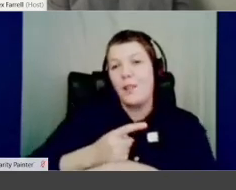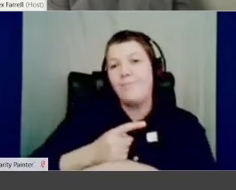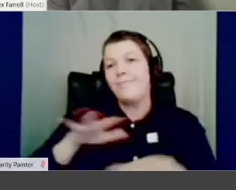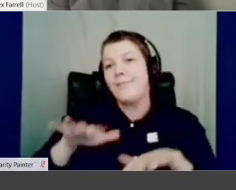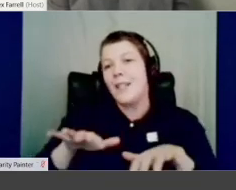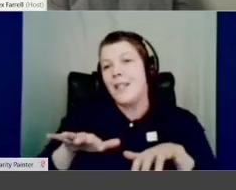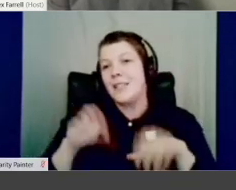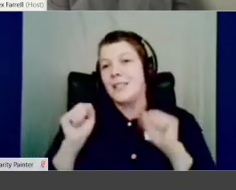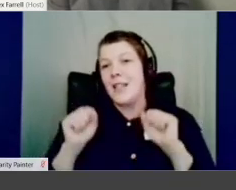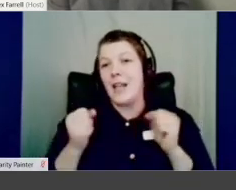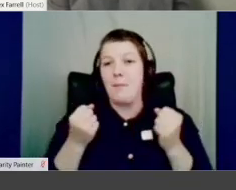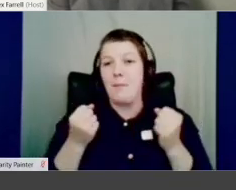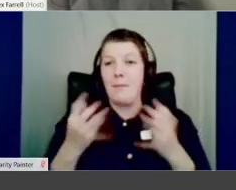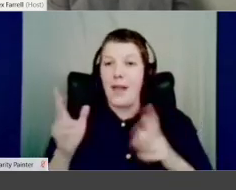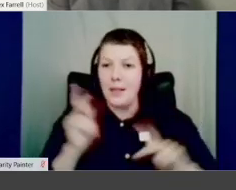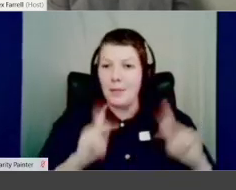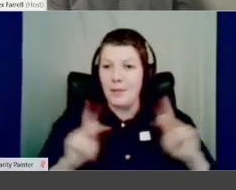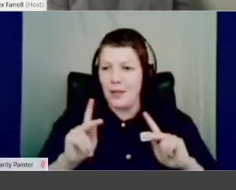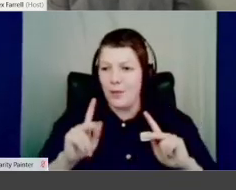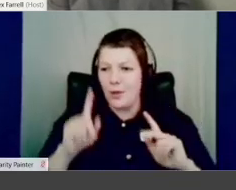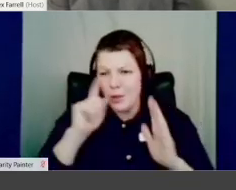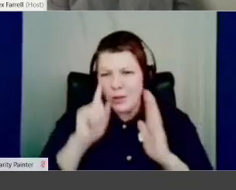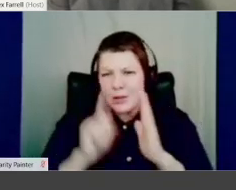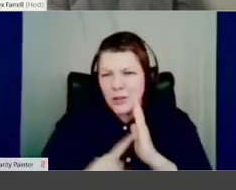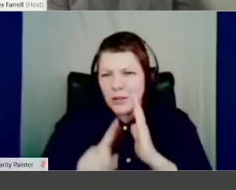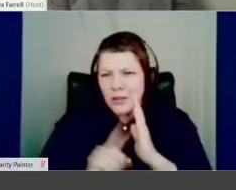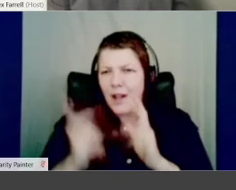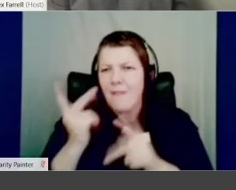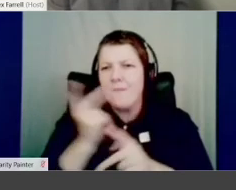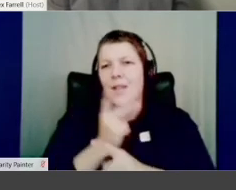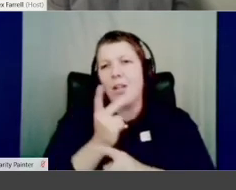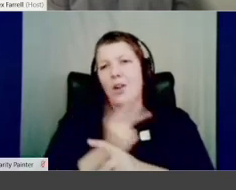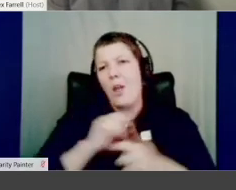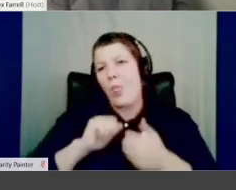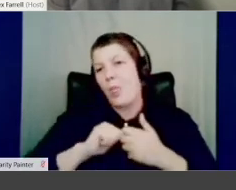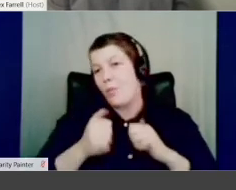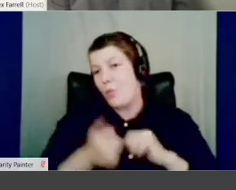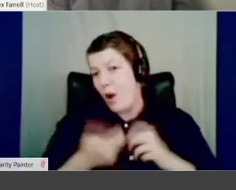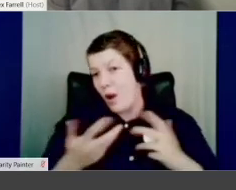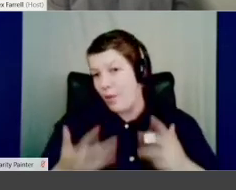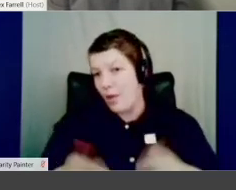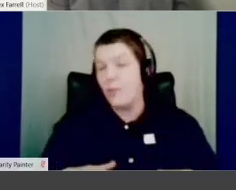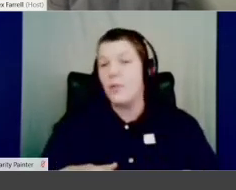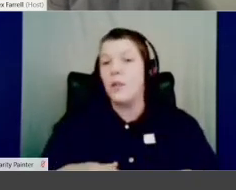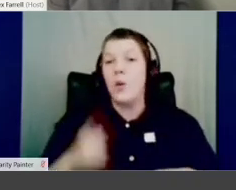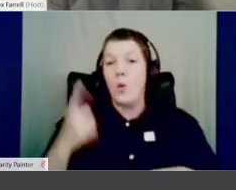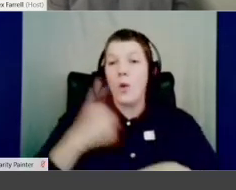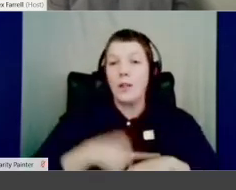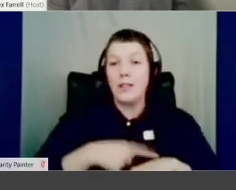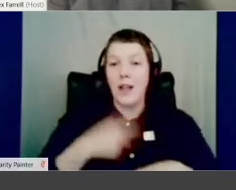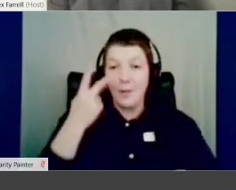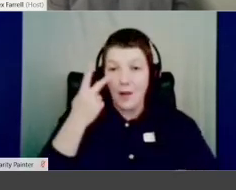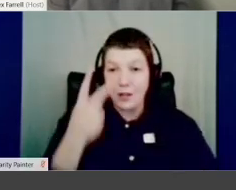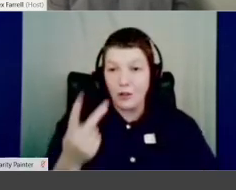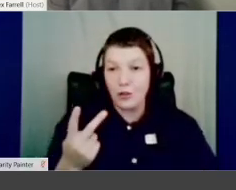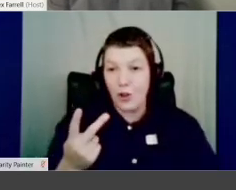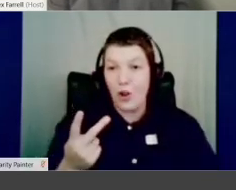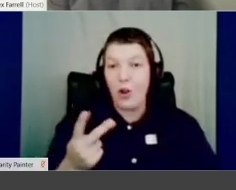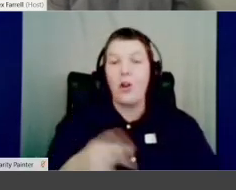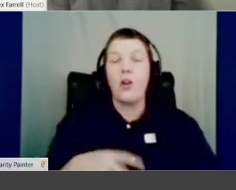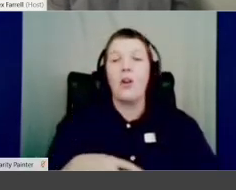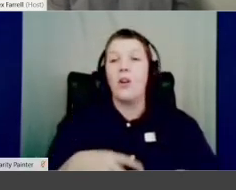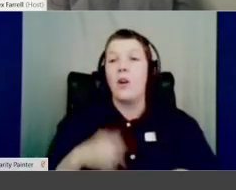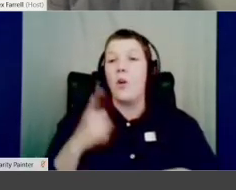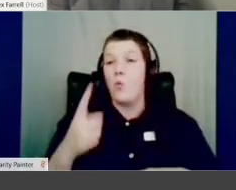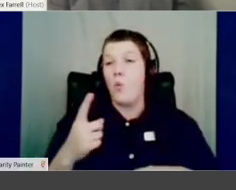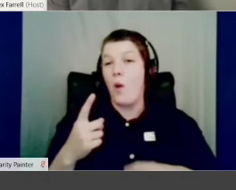I read doing some research for this was one of the things that web designers should be doing is unplugging your mouse and now try to use your website.